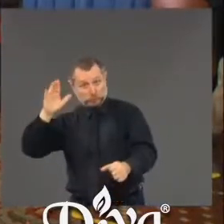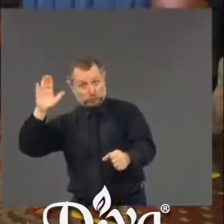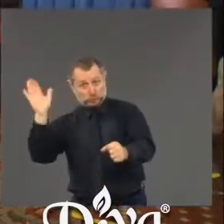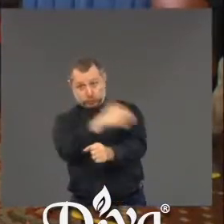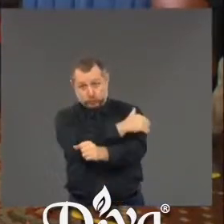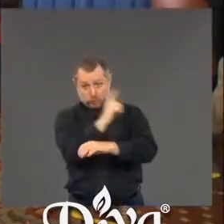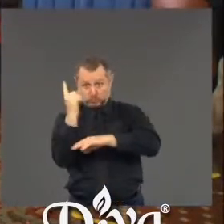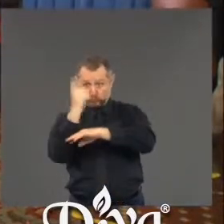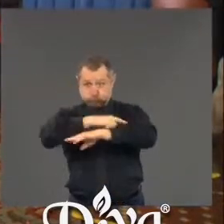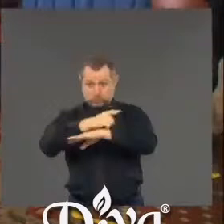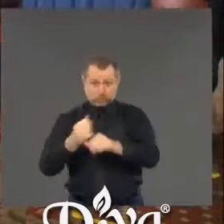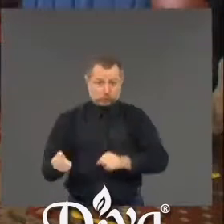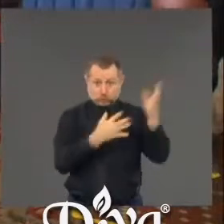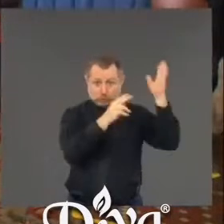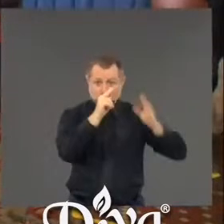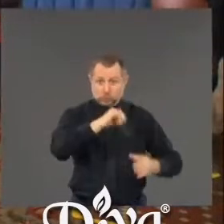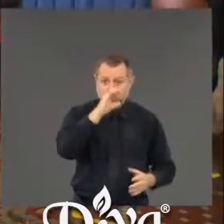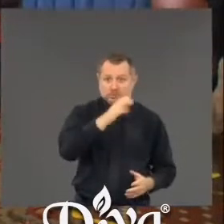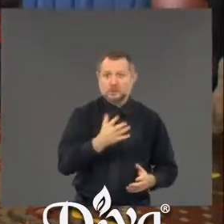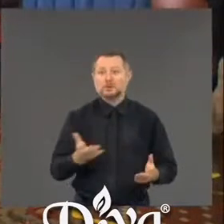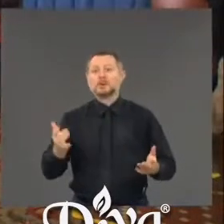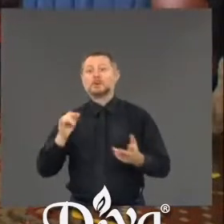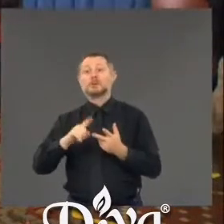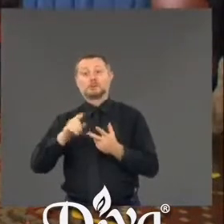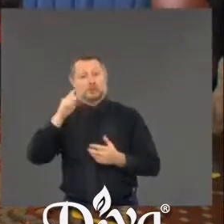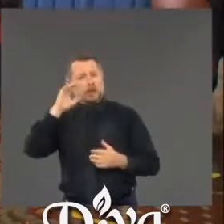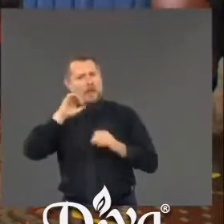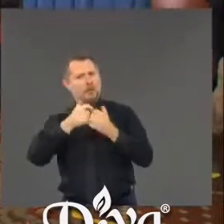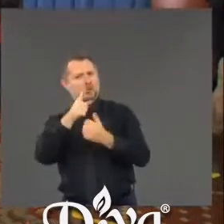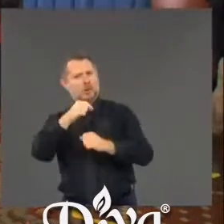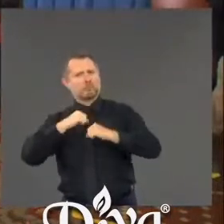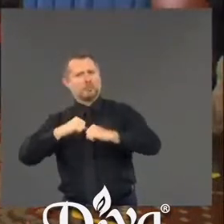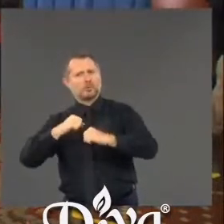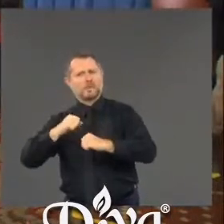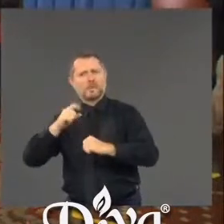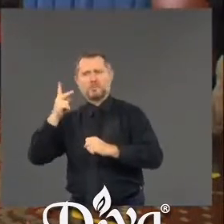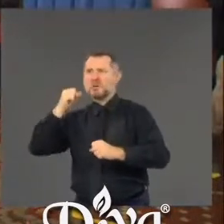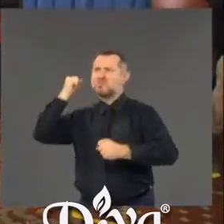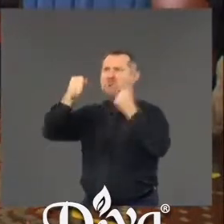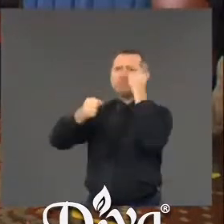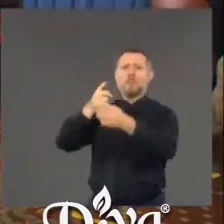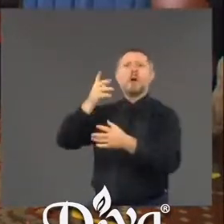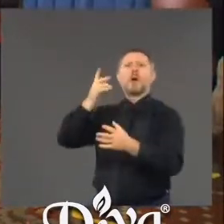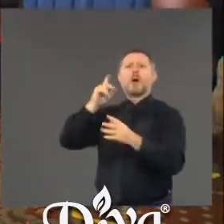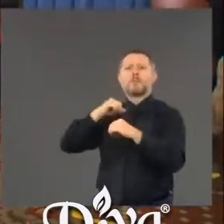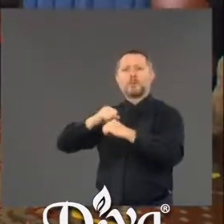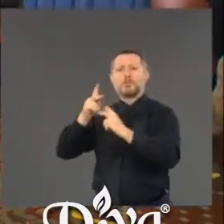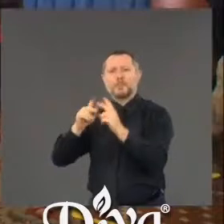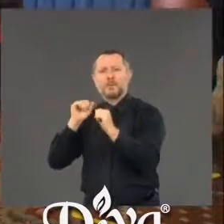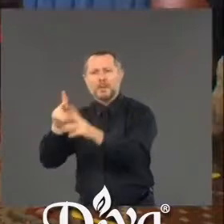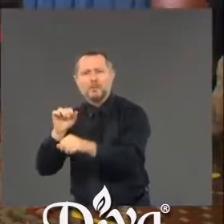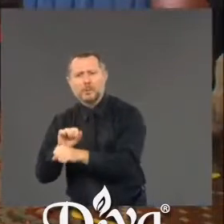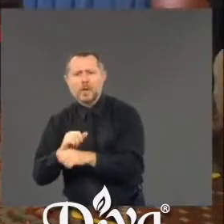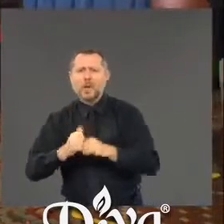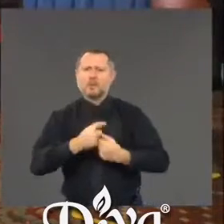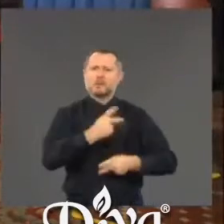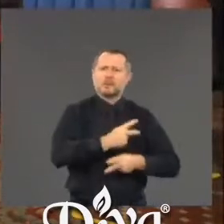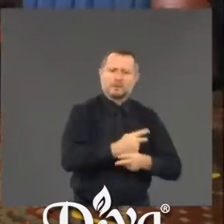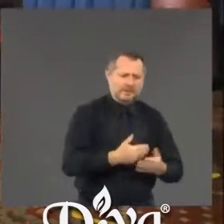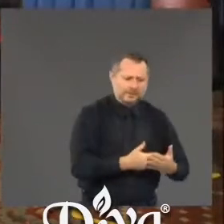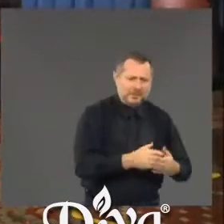who are too afraid to go back to work, people who need childcare as everything reopens, and should businesses have